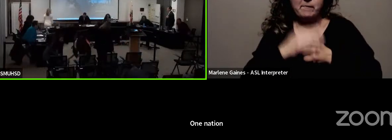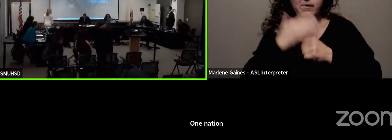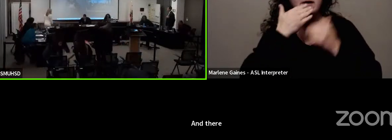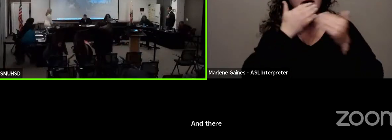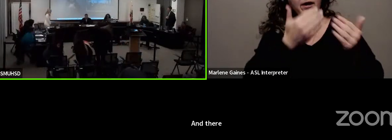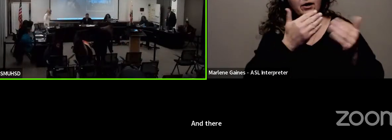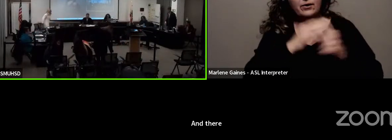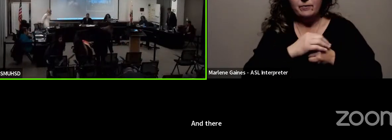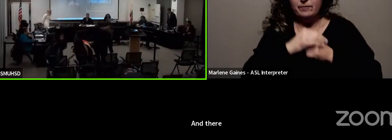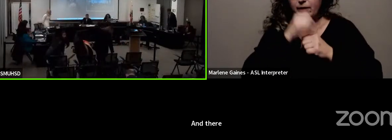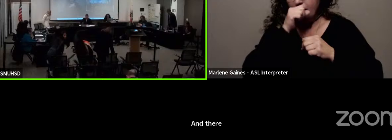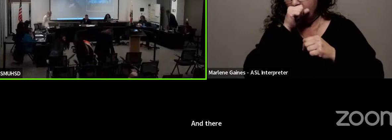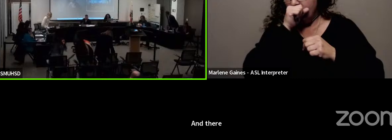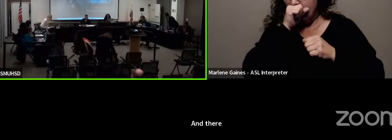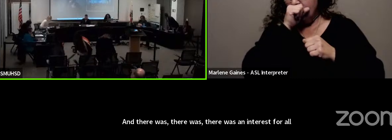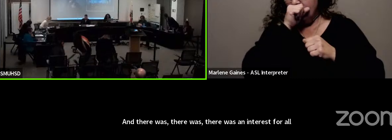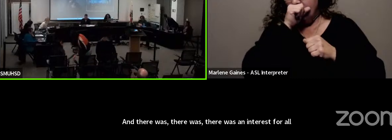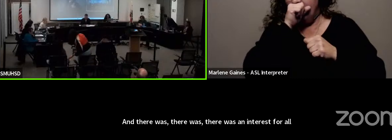Thank you.